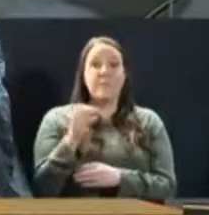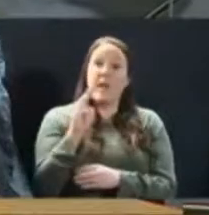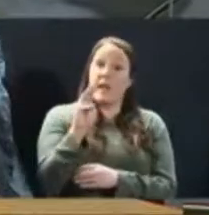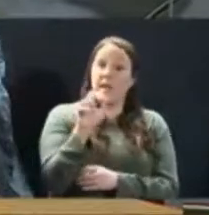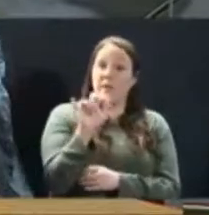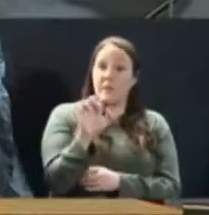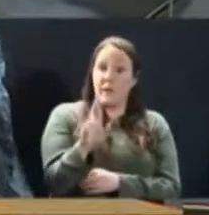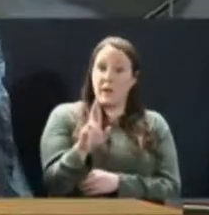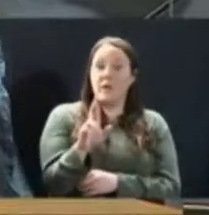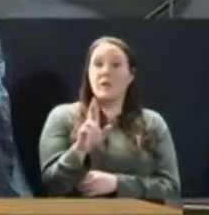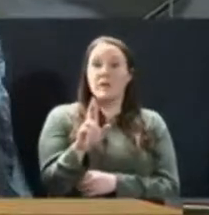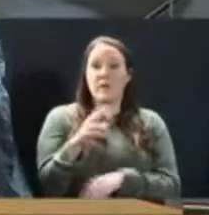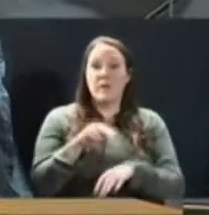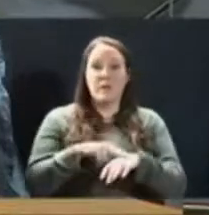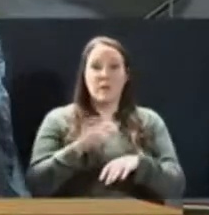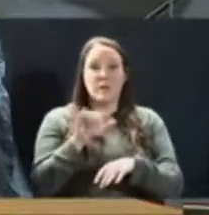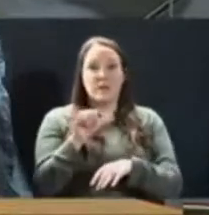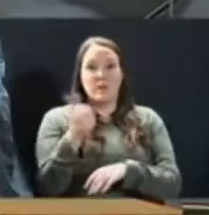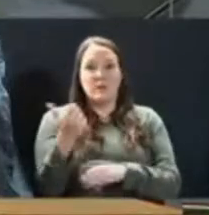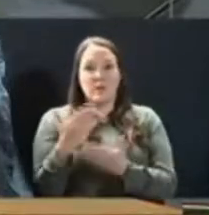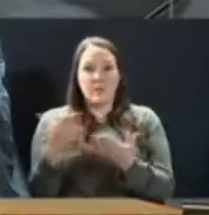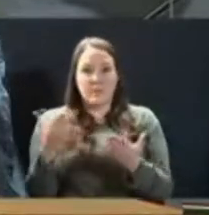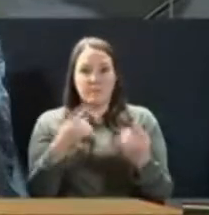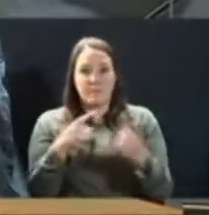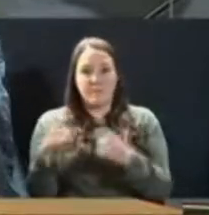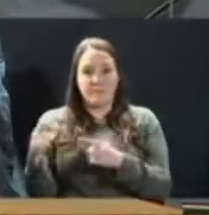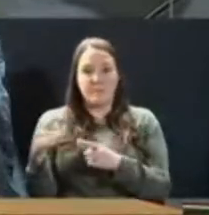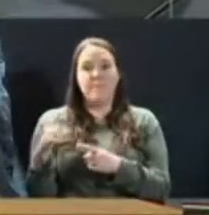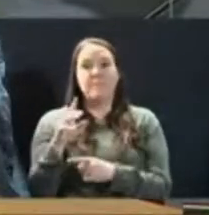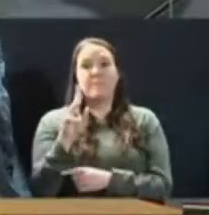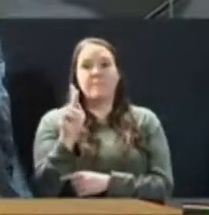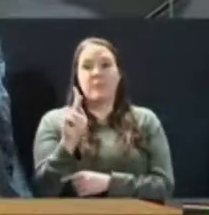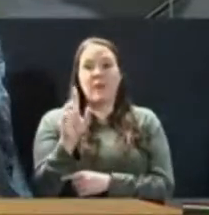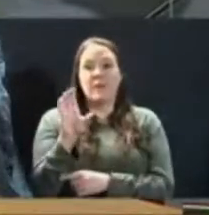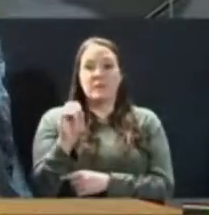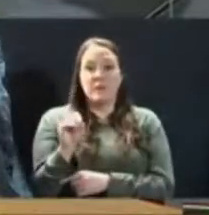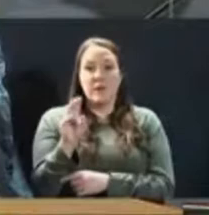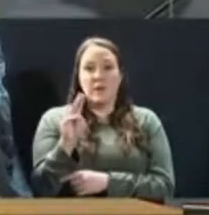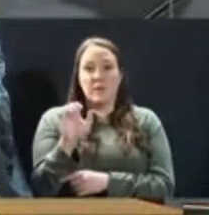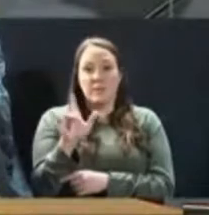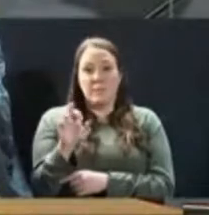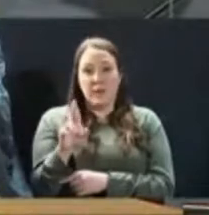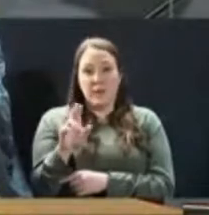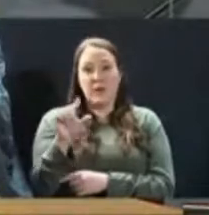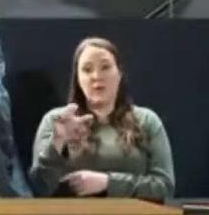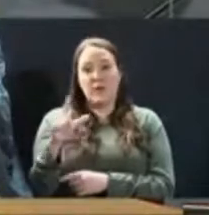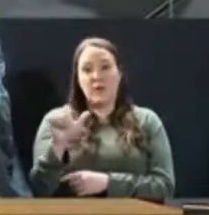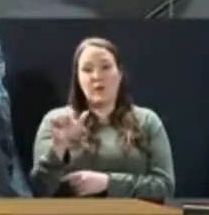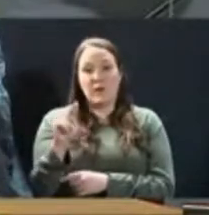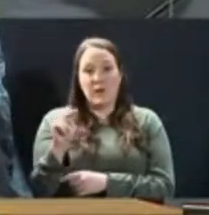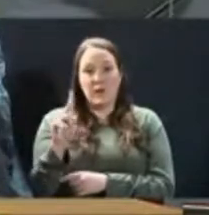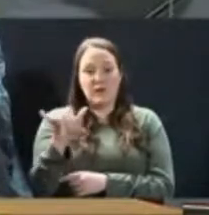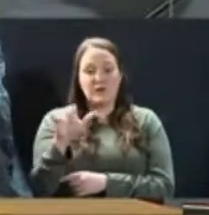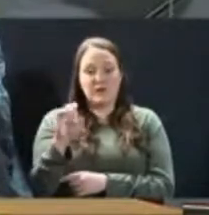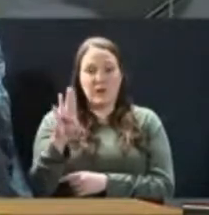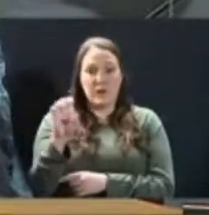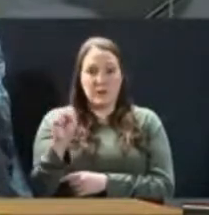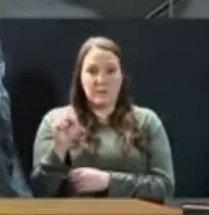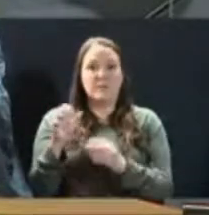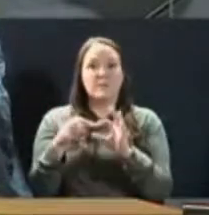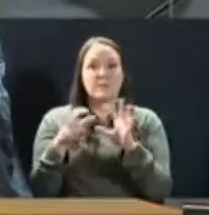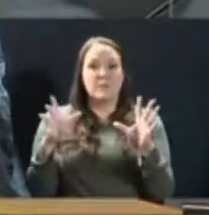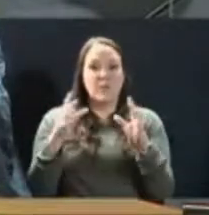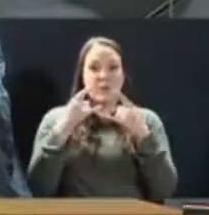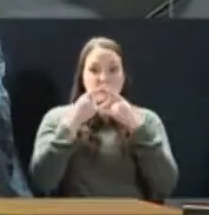mayor, of course, that was the other thing that happened, was the Knox County Mayor Glenn Jacobs released masks